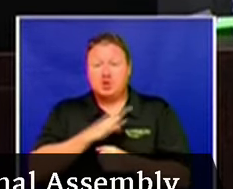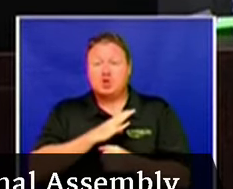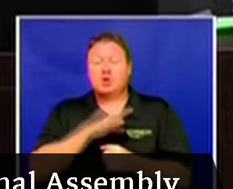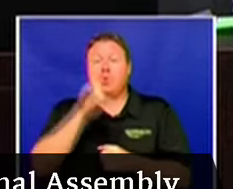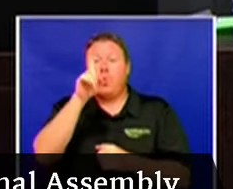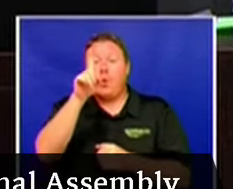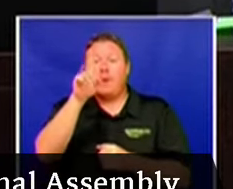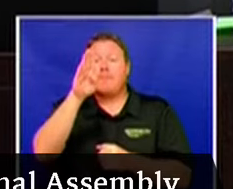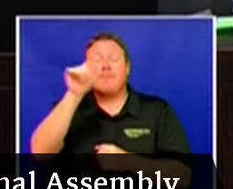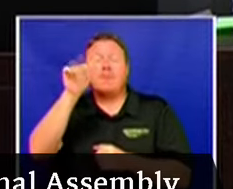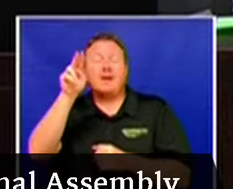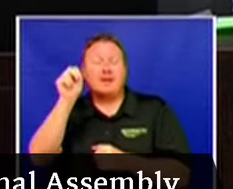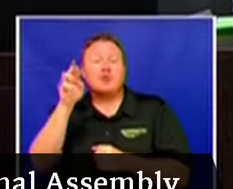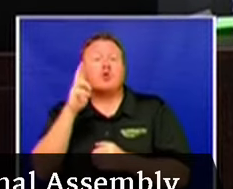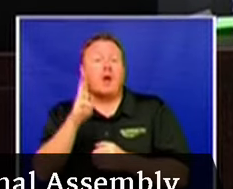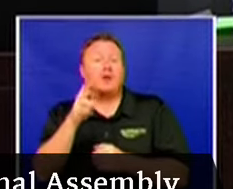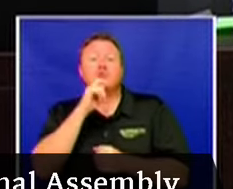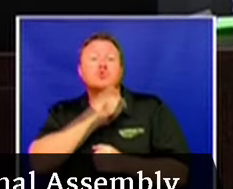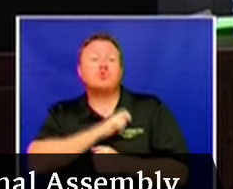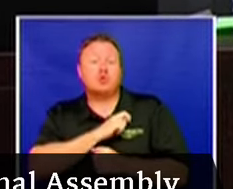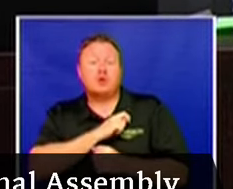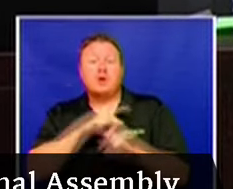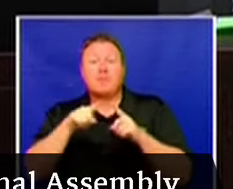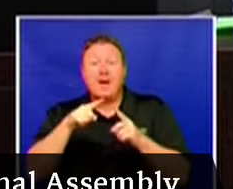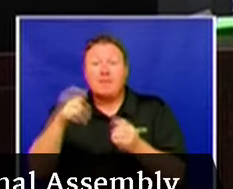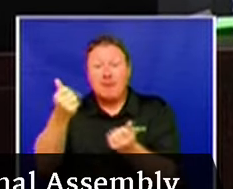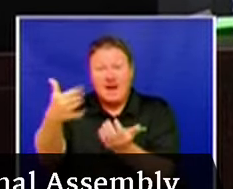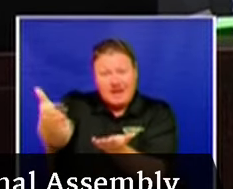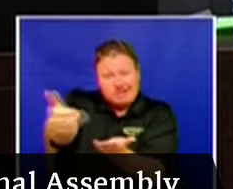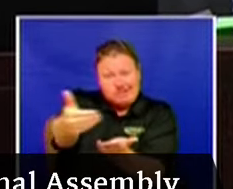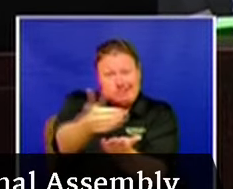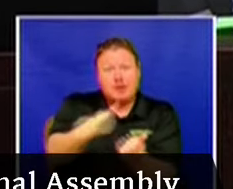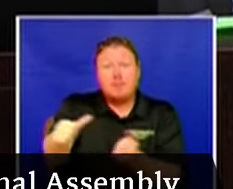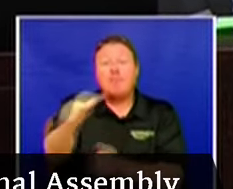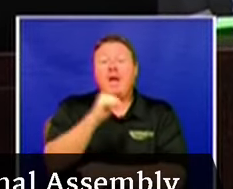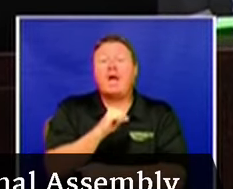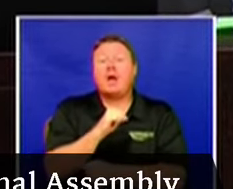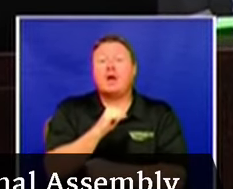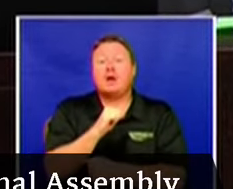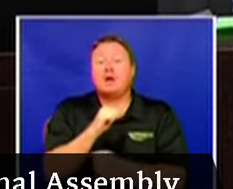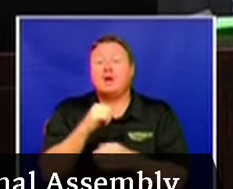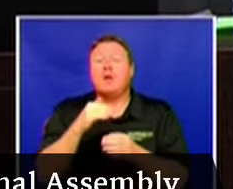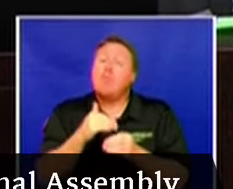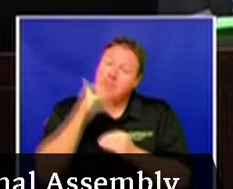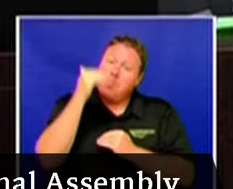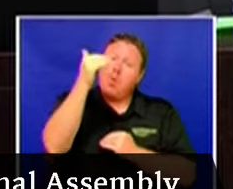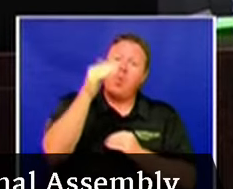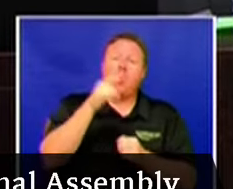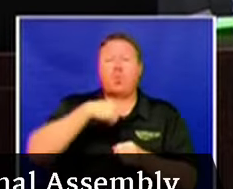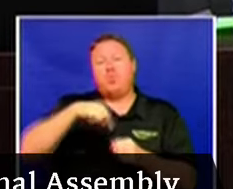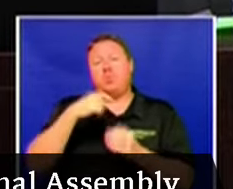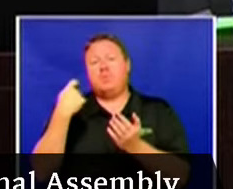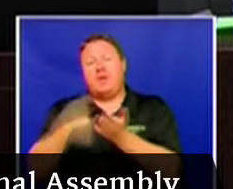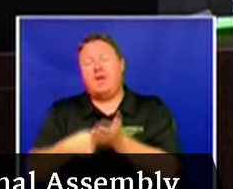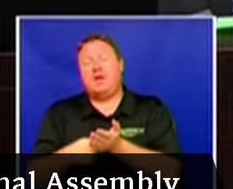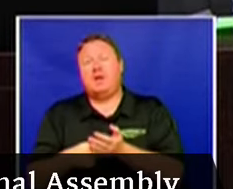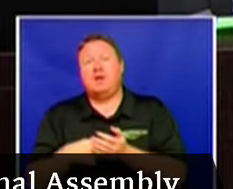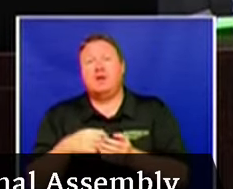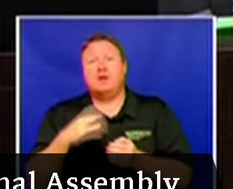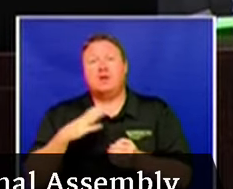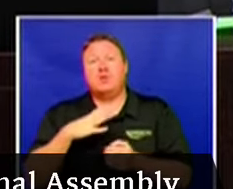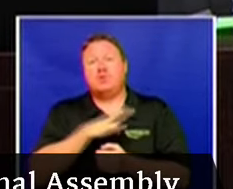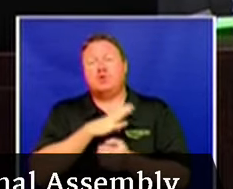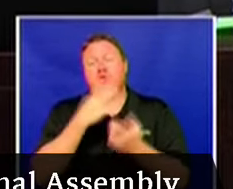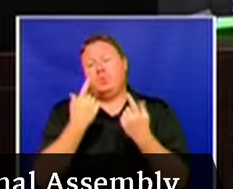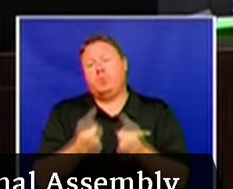the recoveries have been way above what we paid in getting the commission underway.